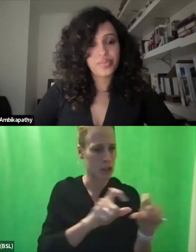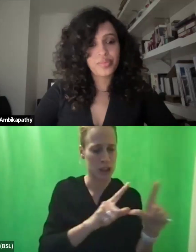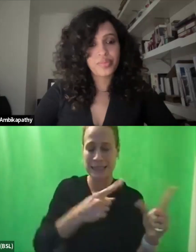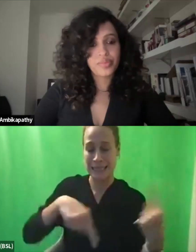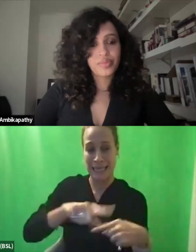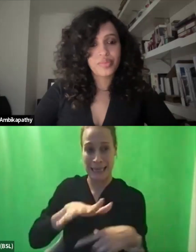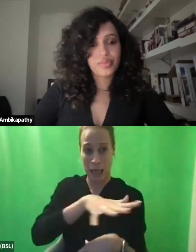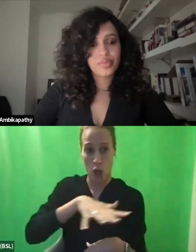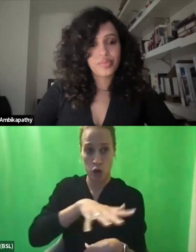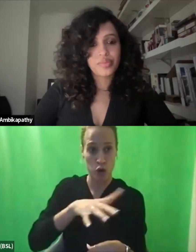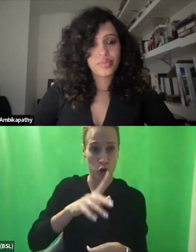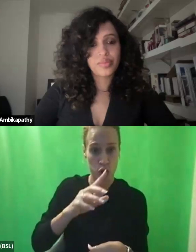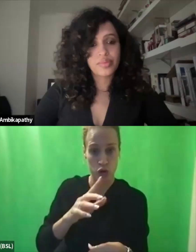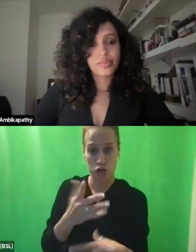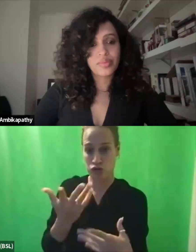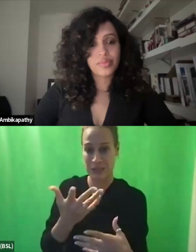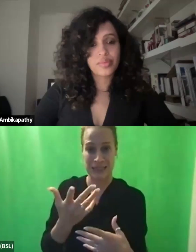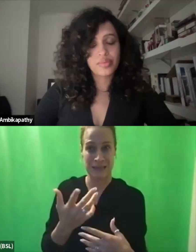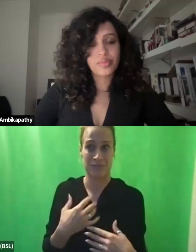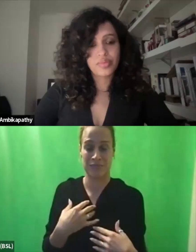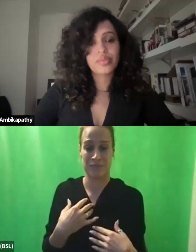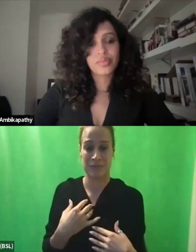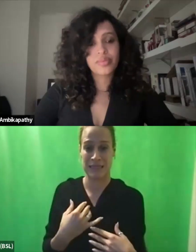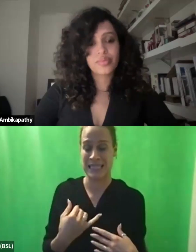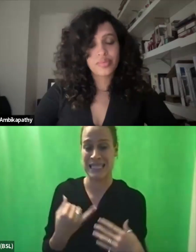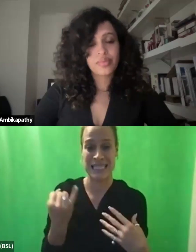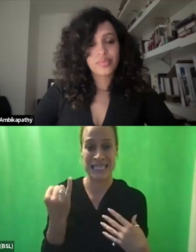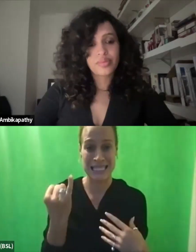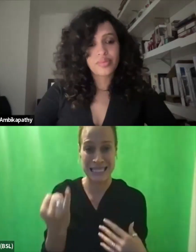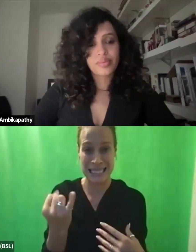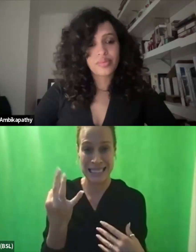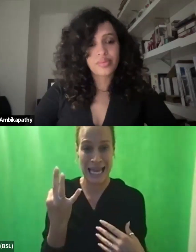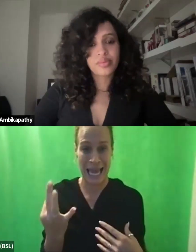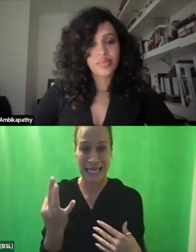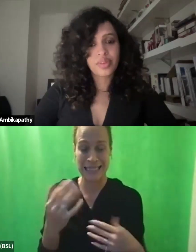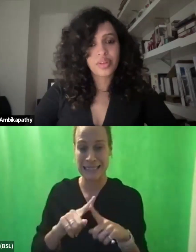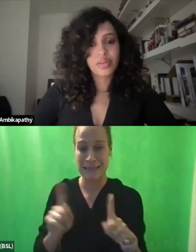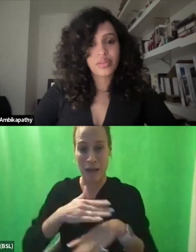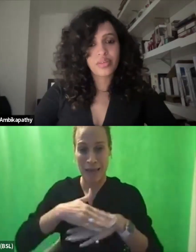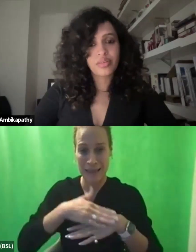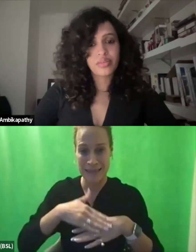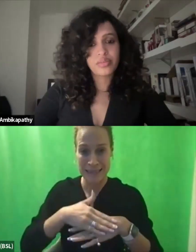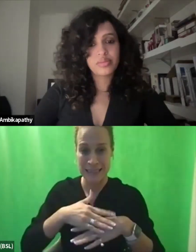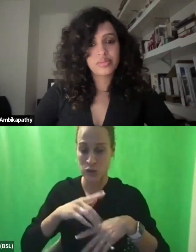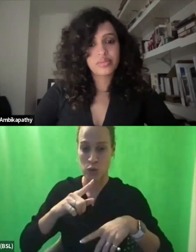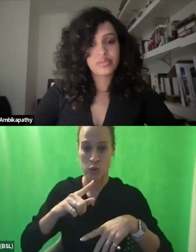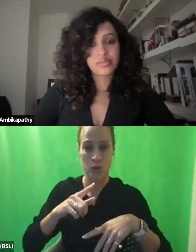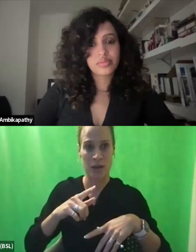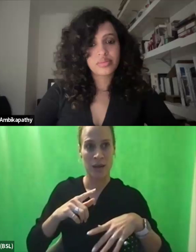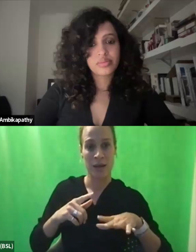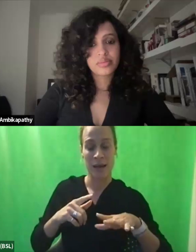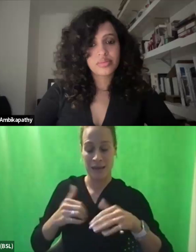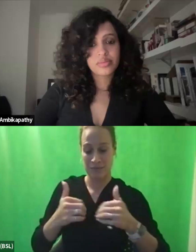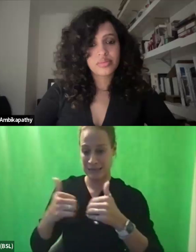country. And the Ivory Coast is host to 60 ethnicities. So they are divided into 5